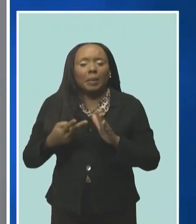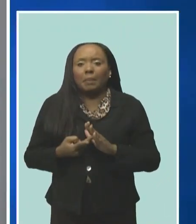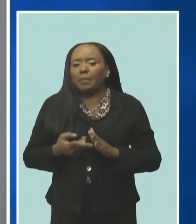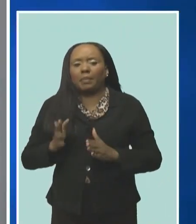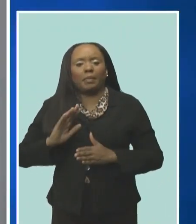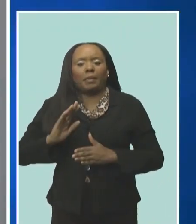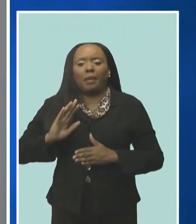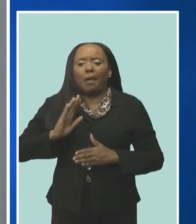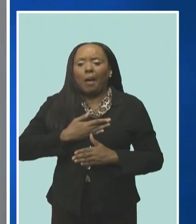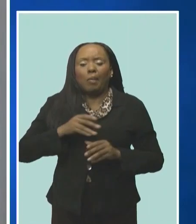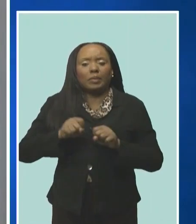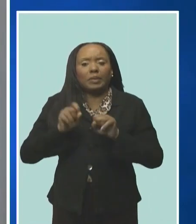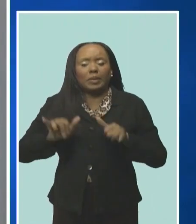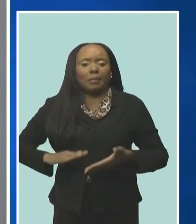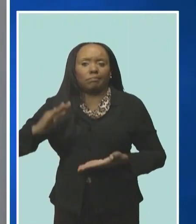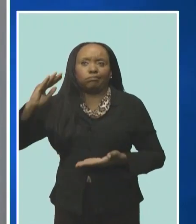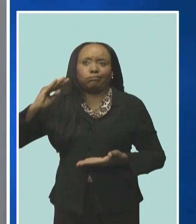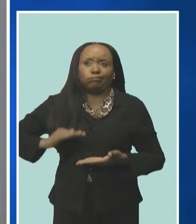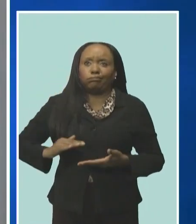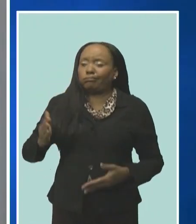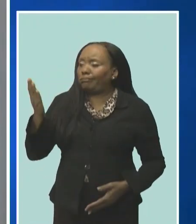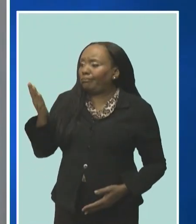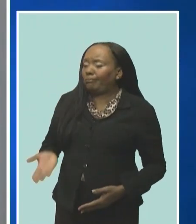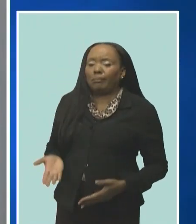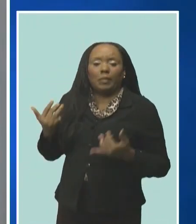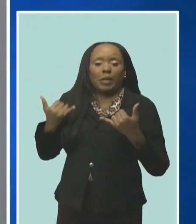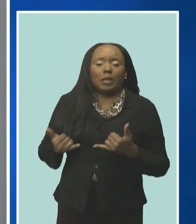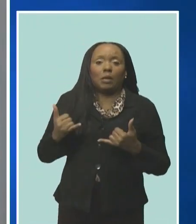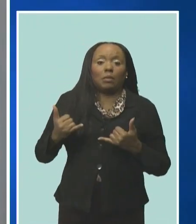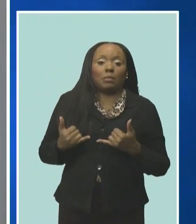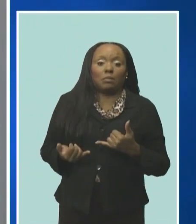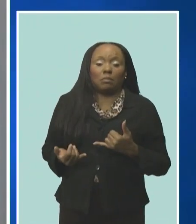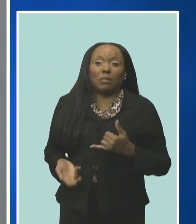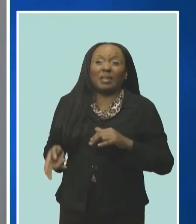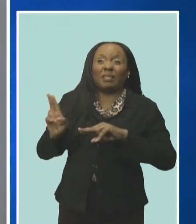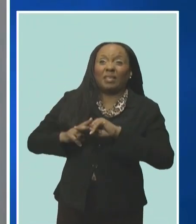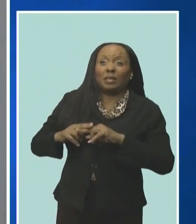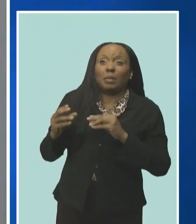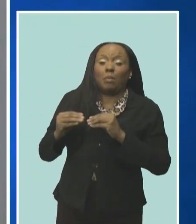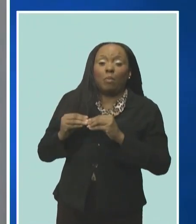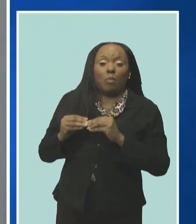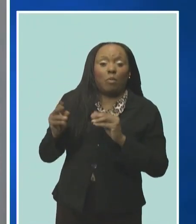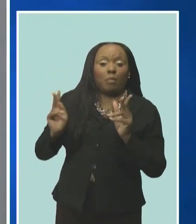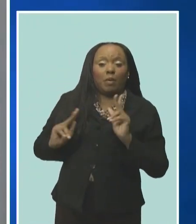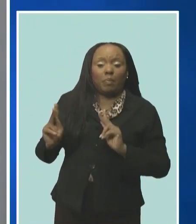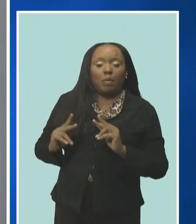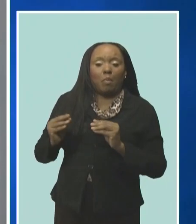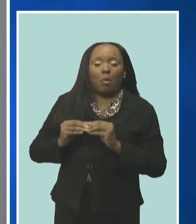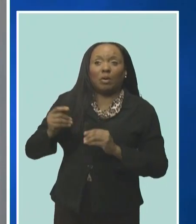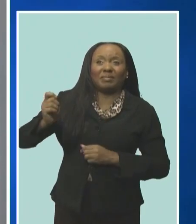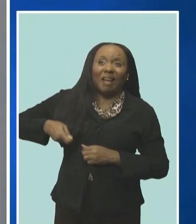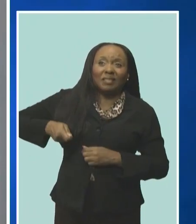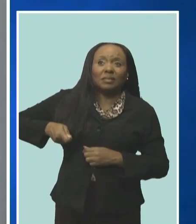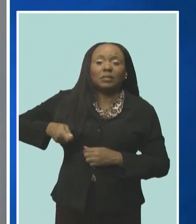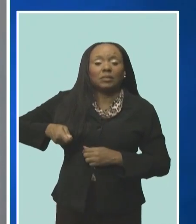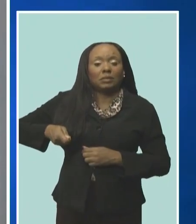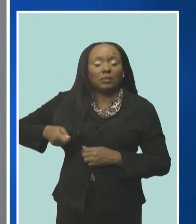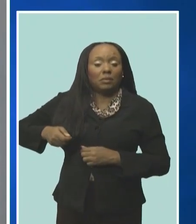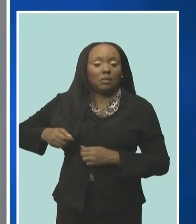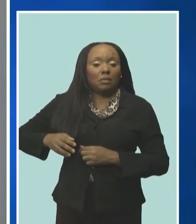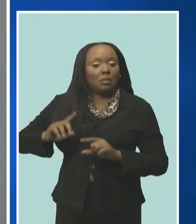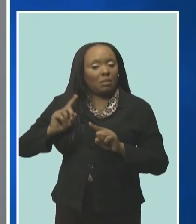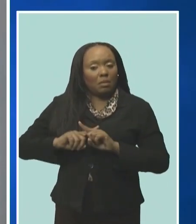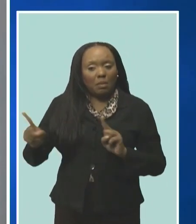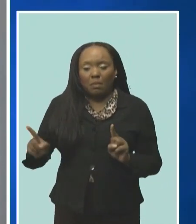our judiciary and a whole set of other things. But we now have to add to that the fact that the judiciary has not been hesitant in